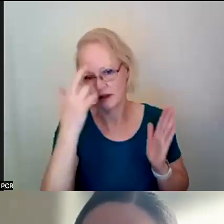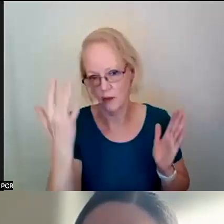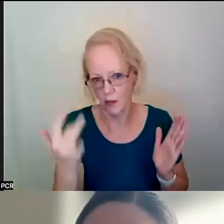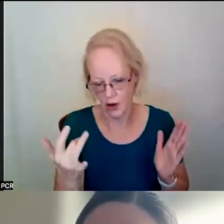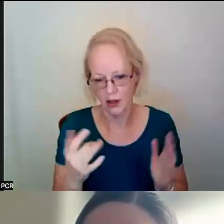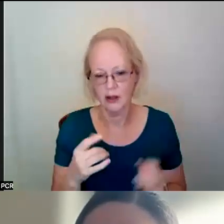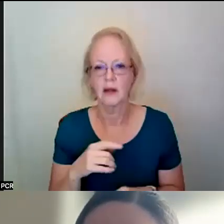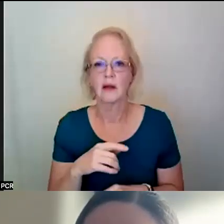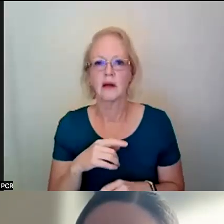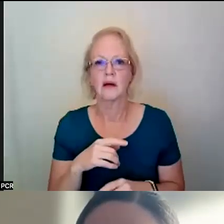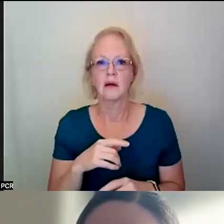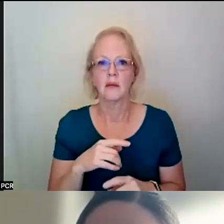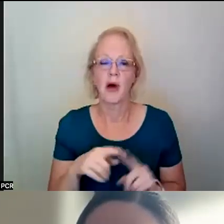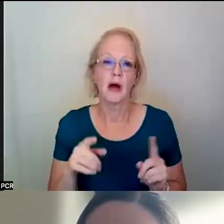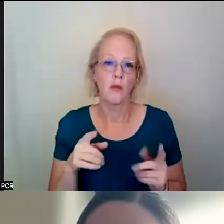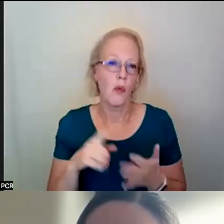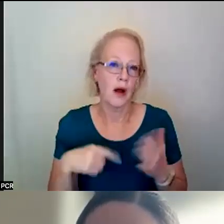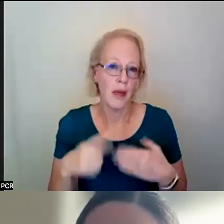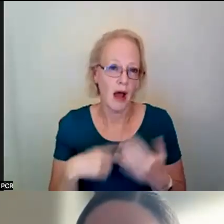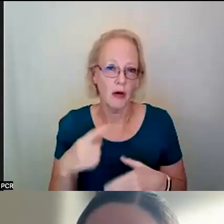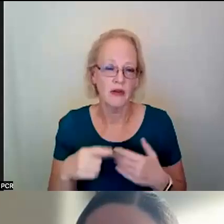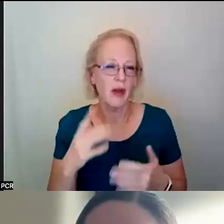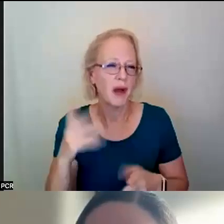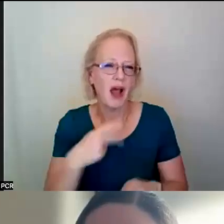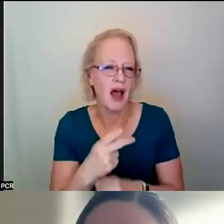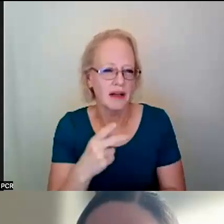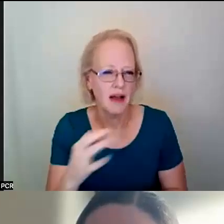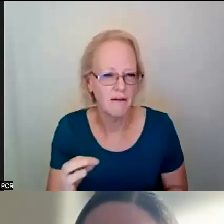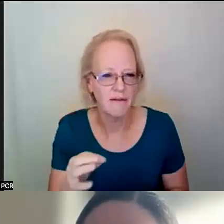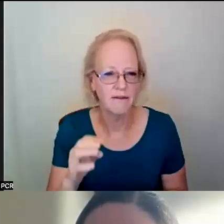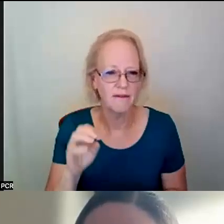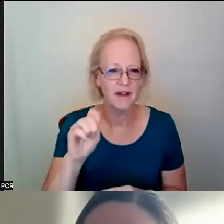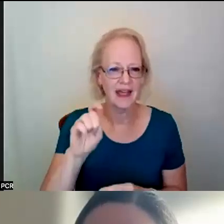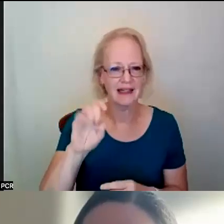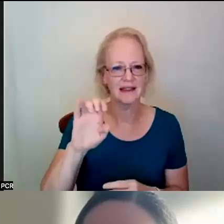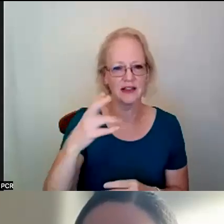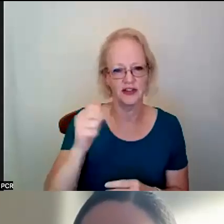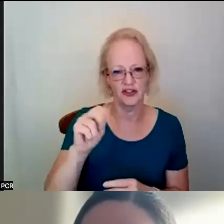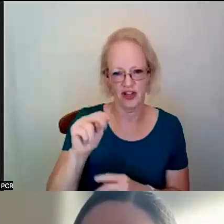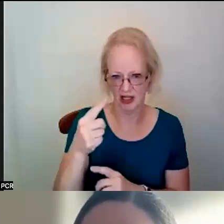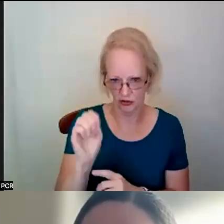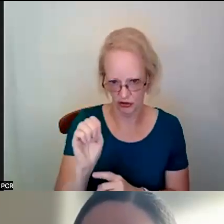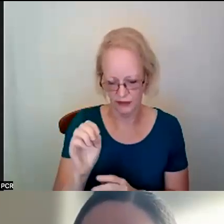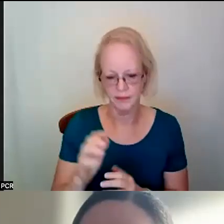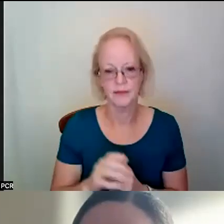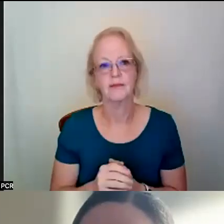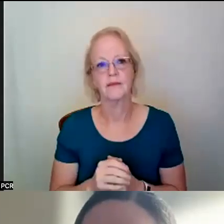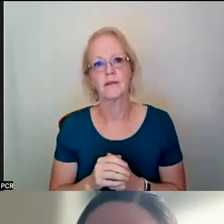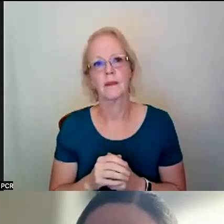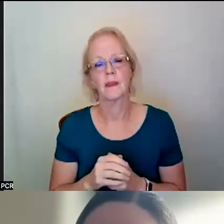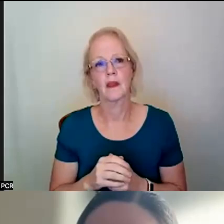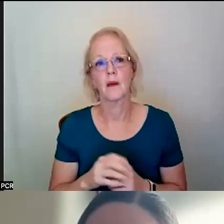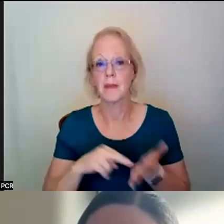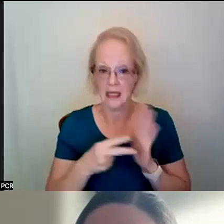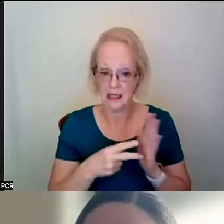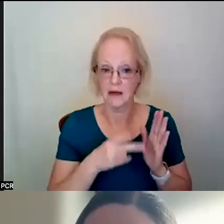exchange, some non-employer-based program where individuals could roll their money from